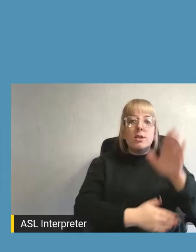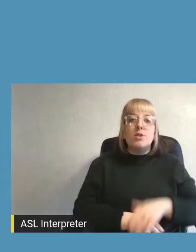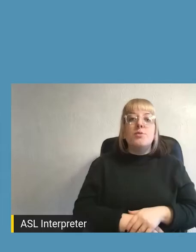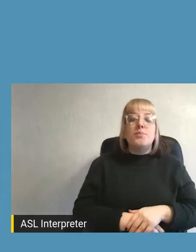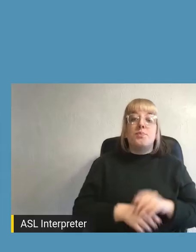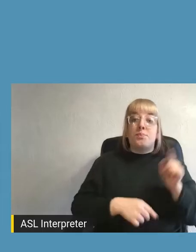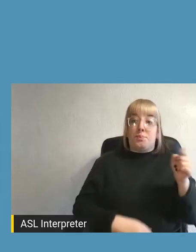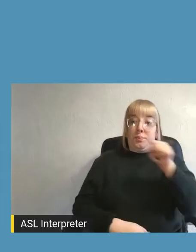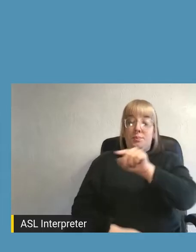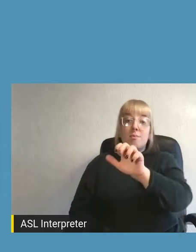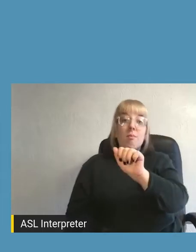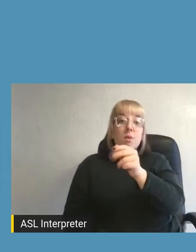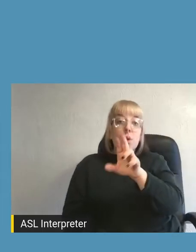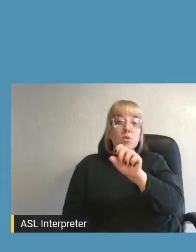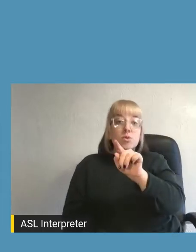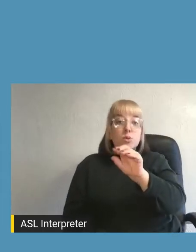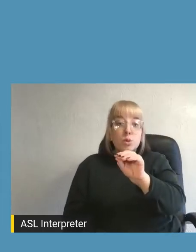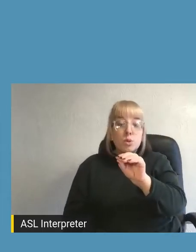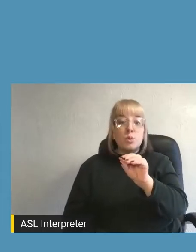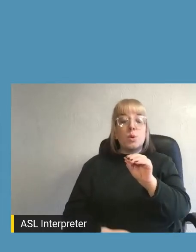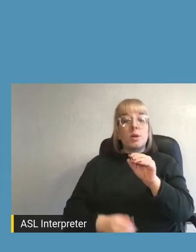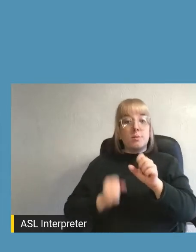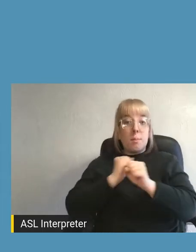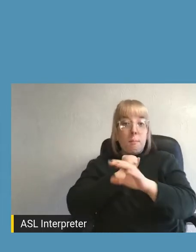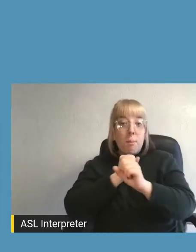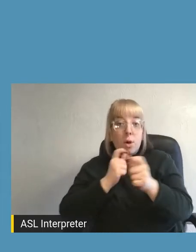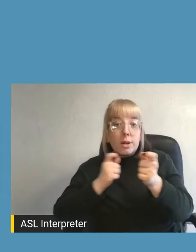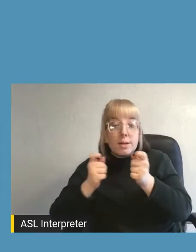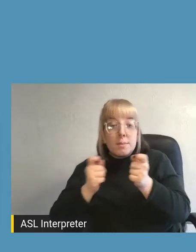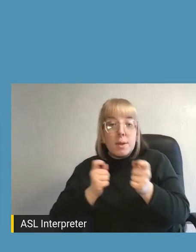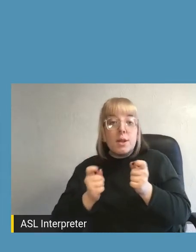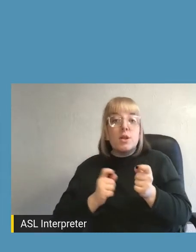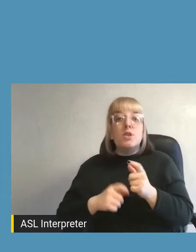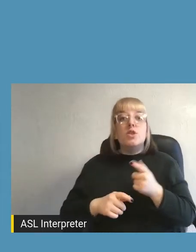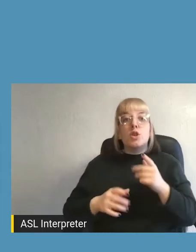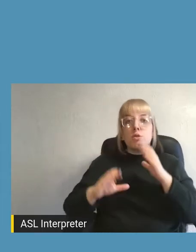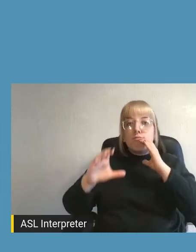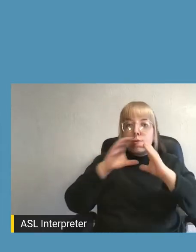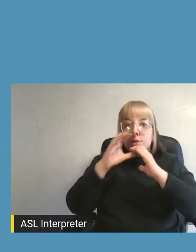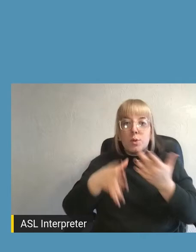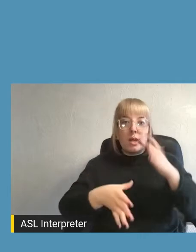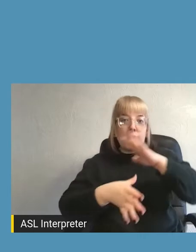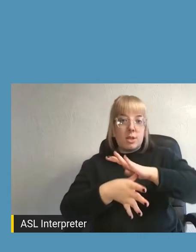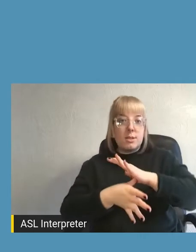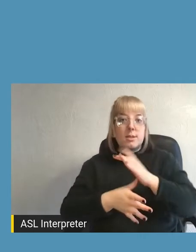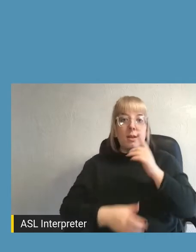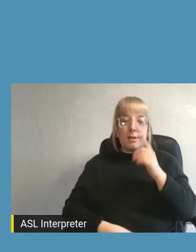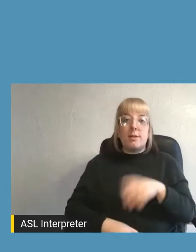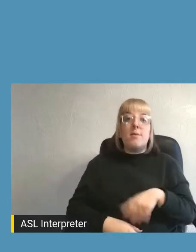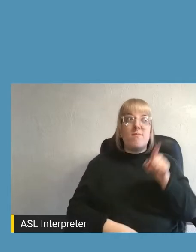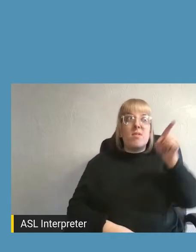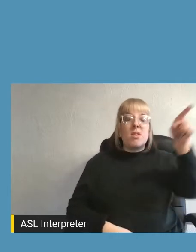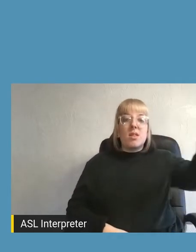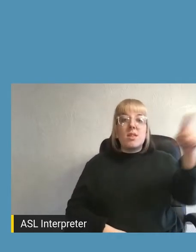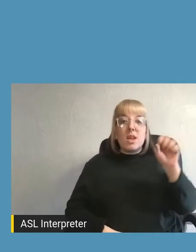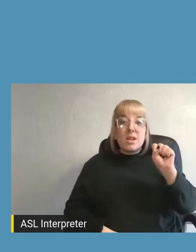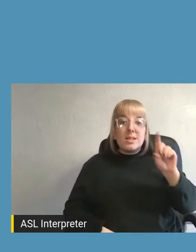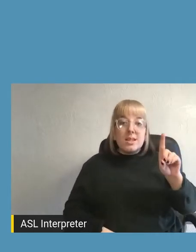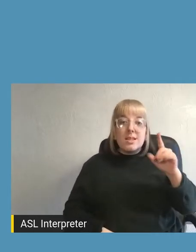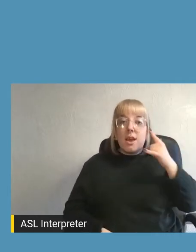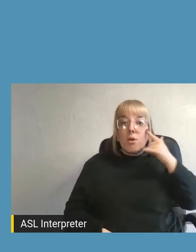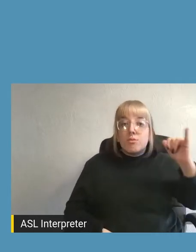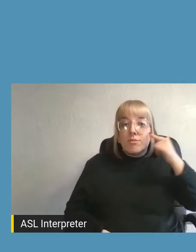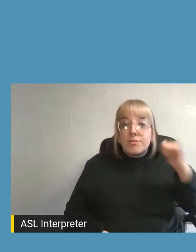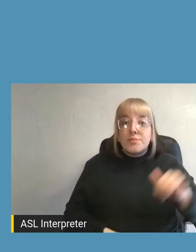of marketing and communications at the Museum of Photographic Arts in San Diego, California. He is the manager of marketing communications